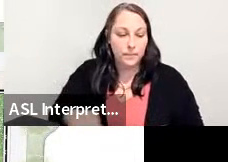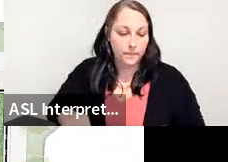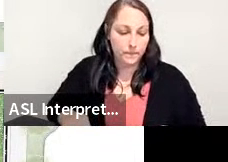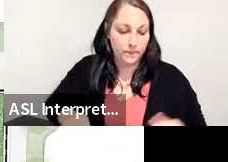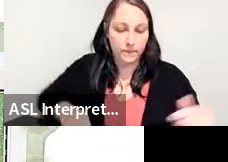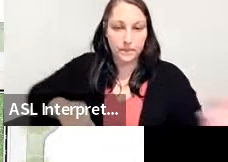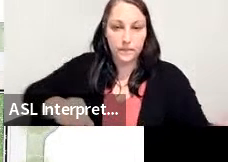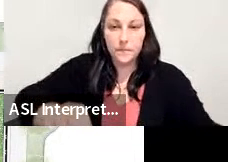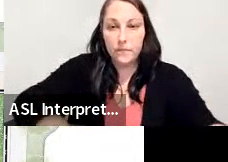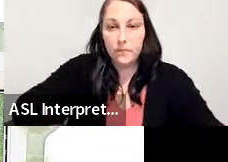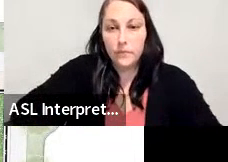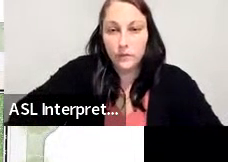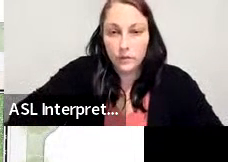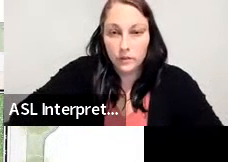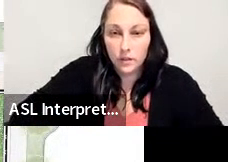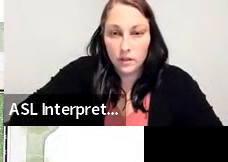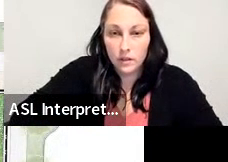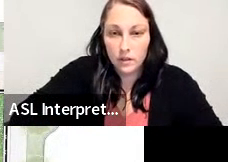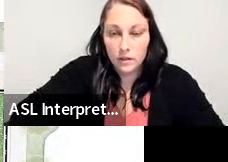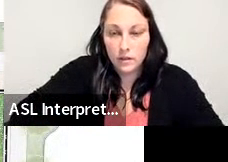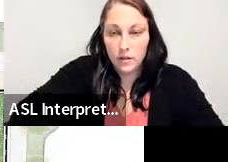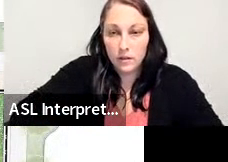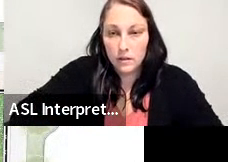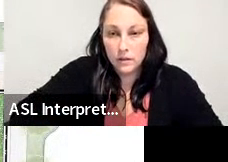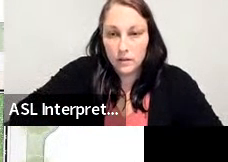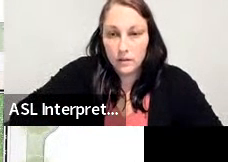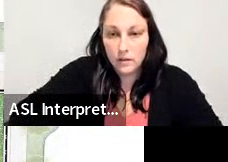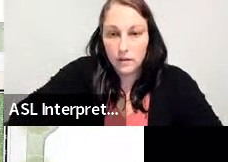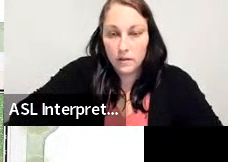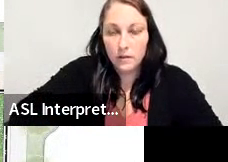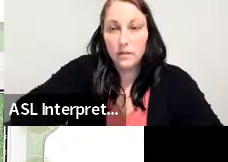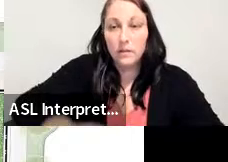I'll hand it over to David to talk more about the landscape component.